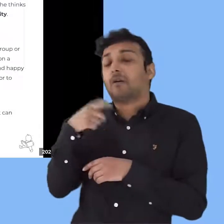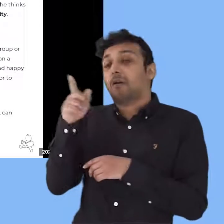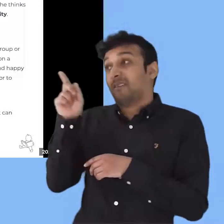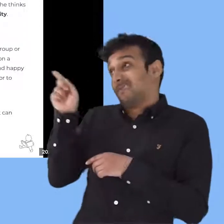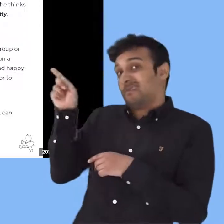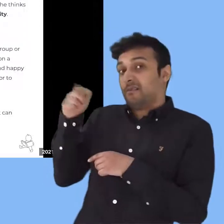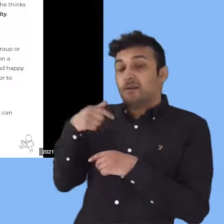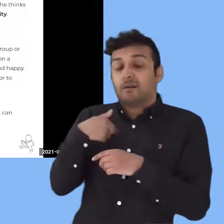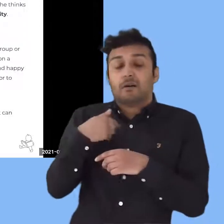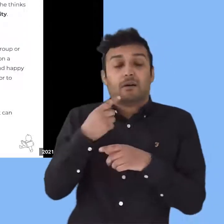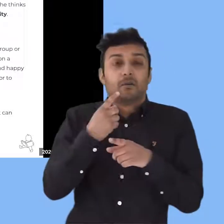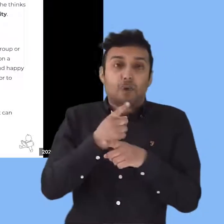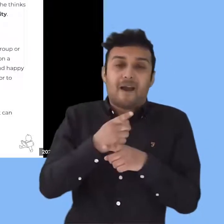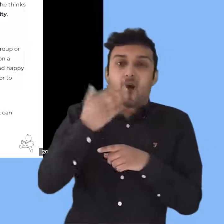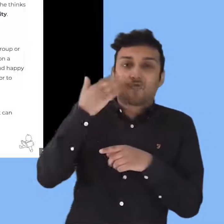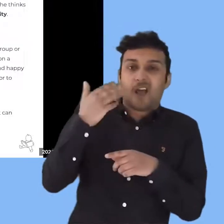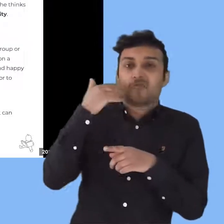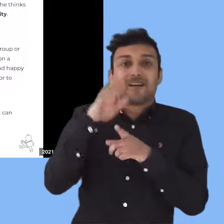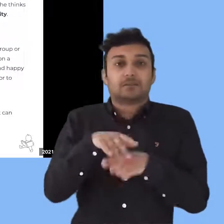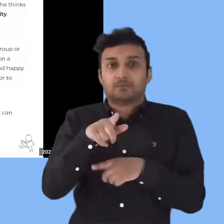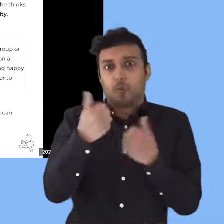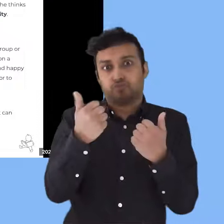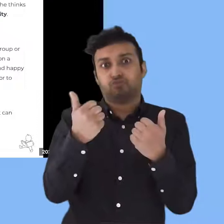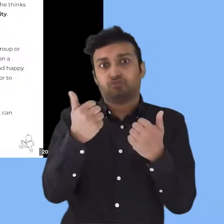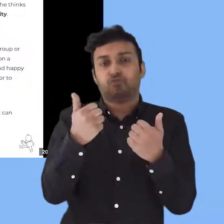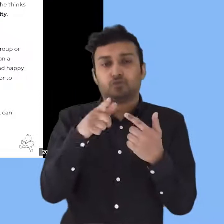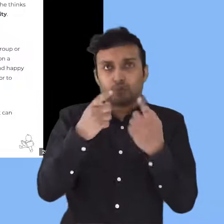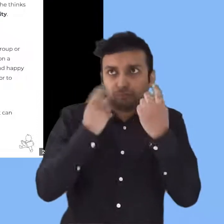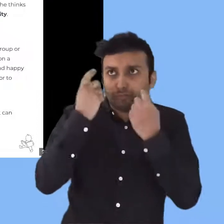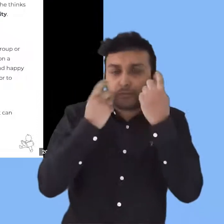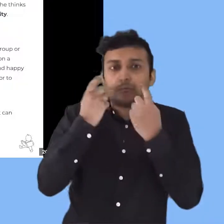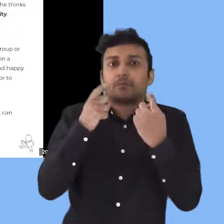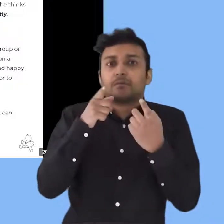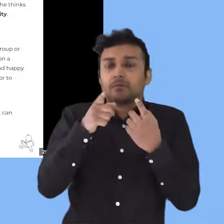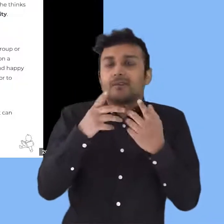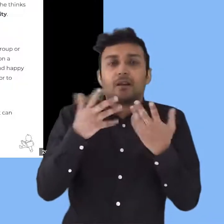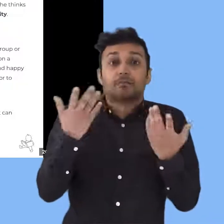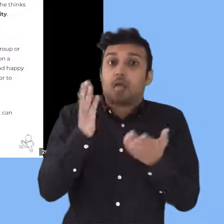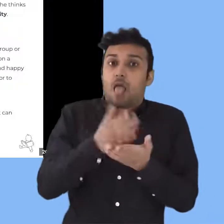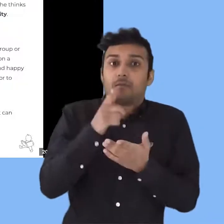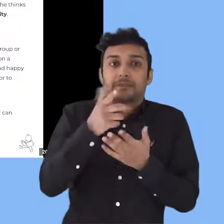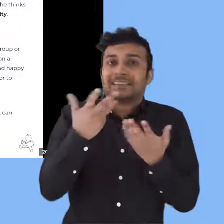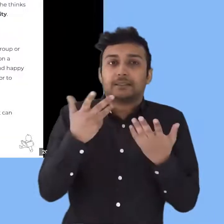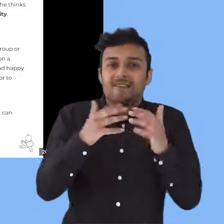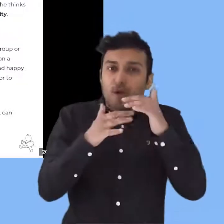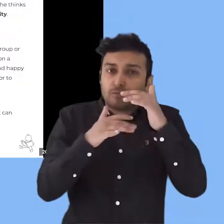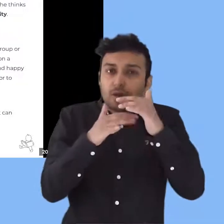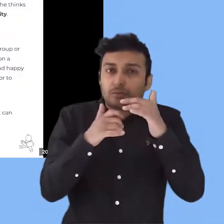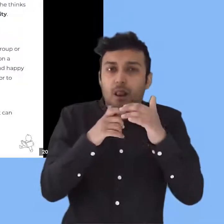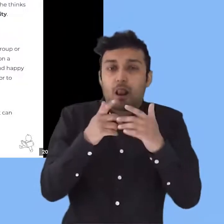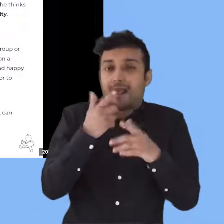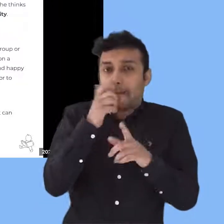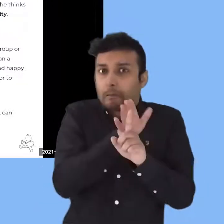and racism. It's a really, really good way of thinking about the ways in which our subtle, often hidden ideas about Black children can